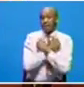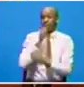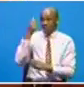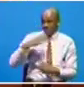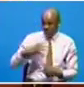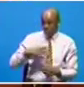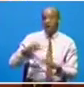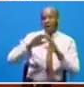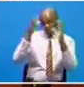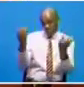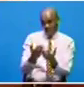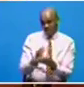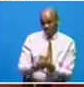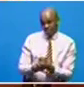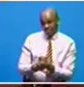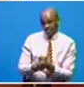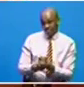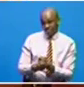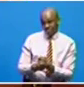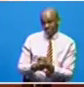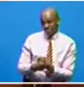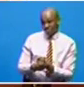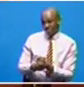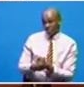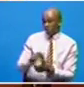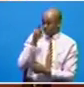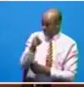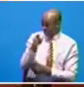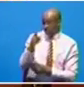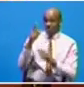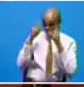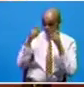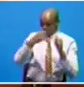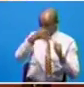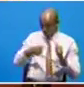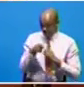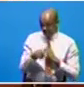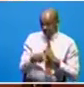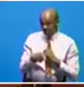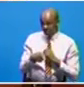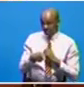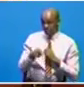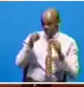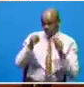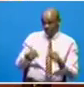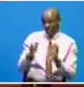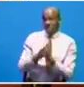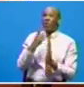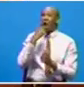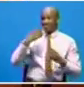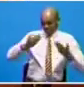and the world at large. So this portrait, and you see today I've worn a white